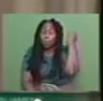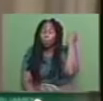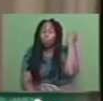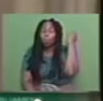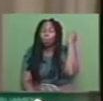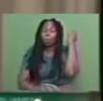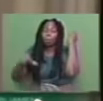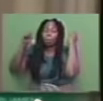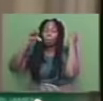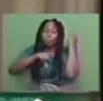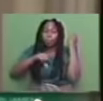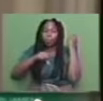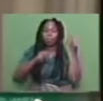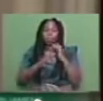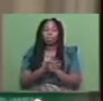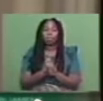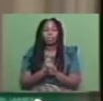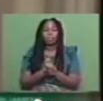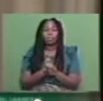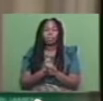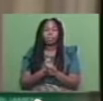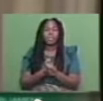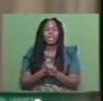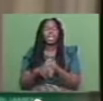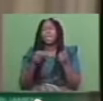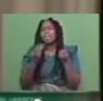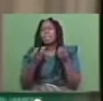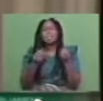these fool gold promises.